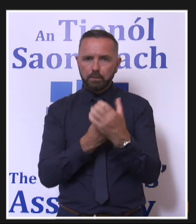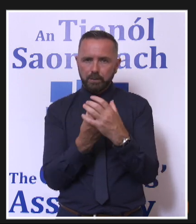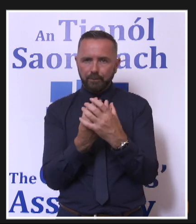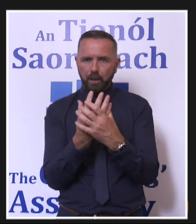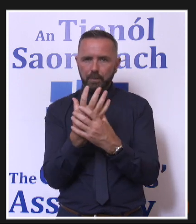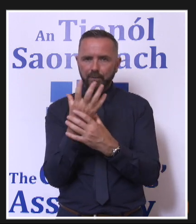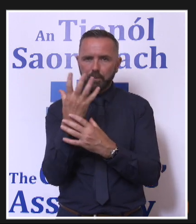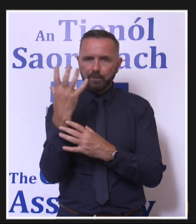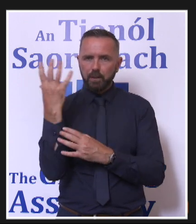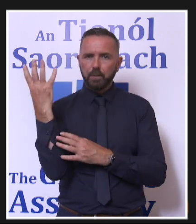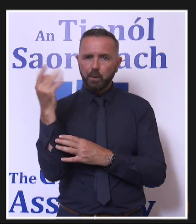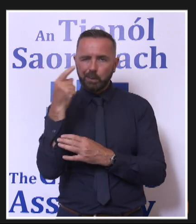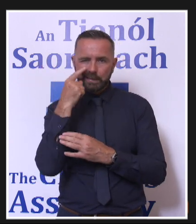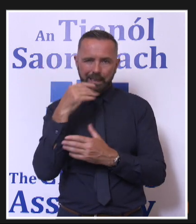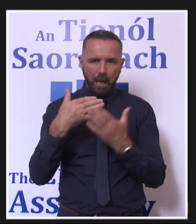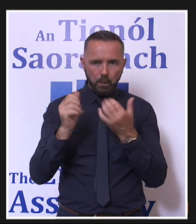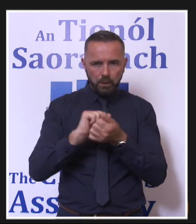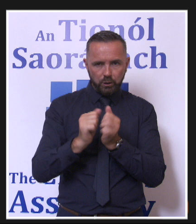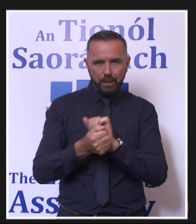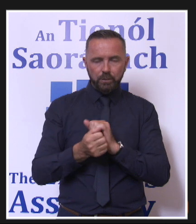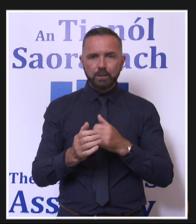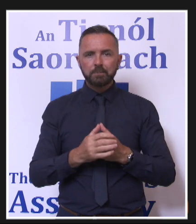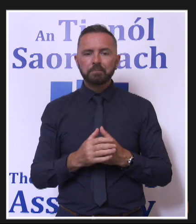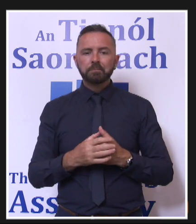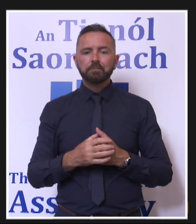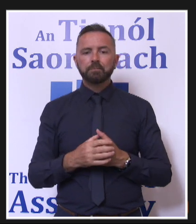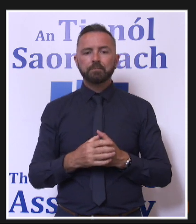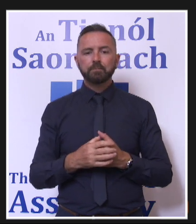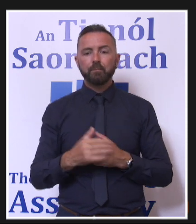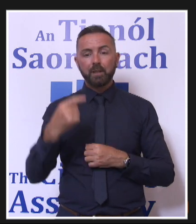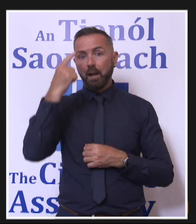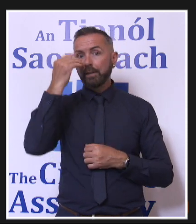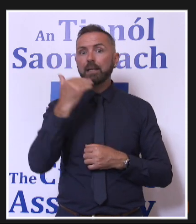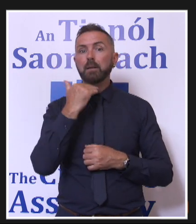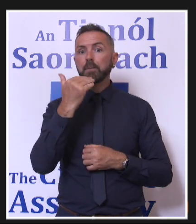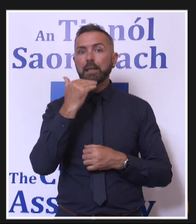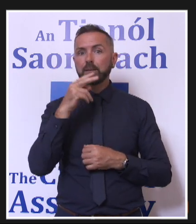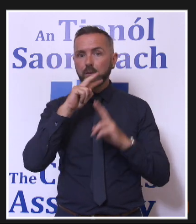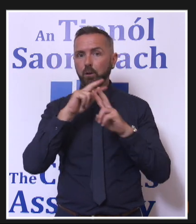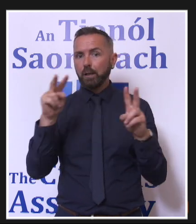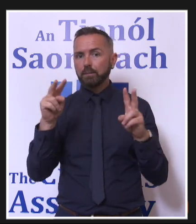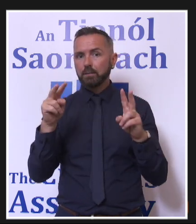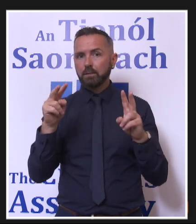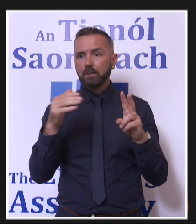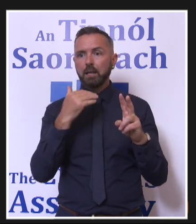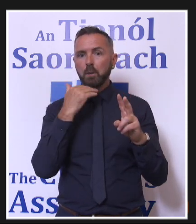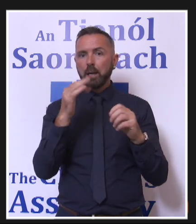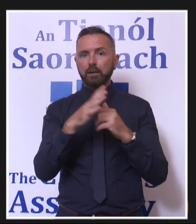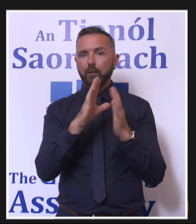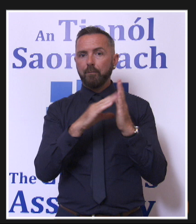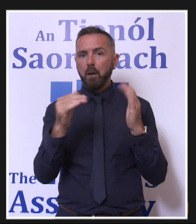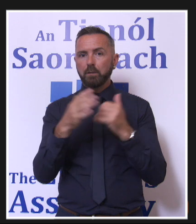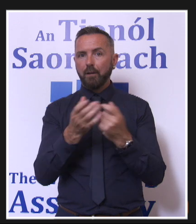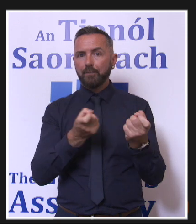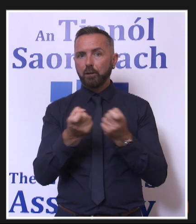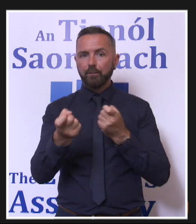to kind of see how it goes. And I think there's plenty to draw on. there's plenty of models of governance and plenty